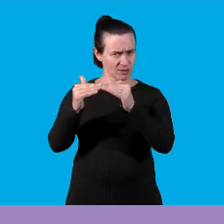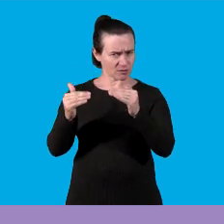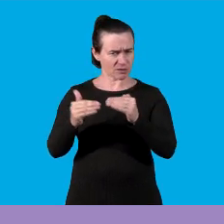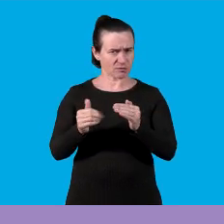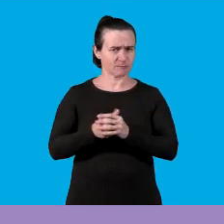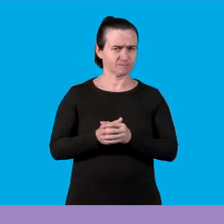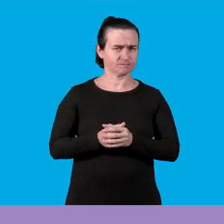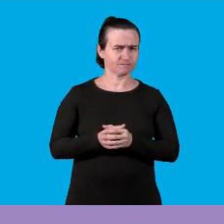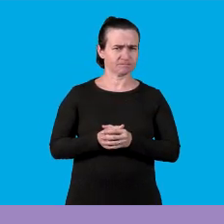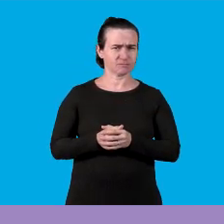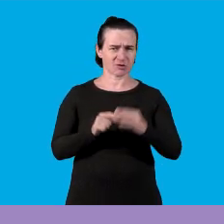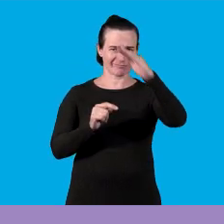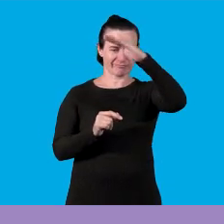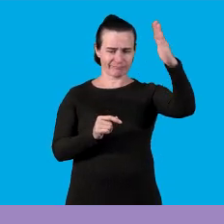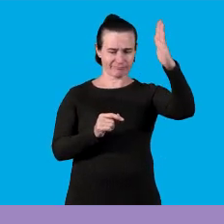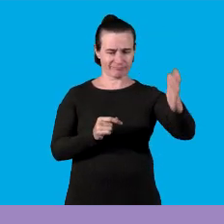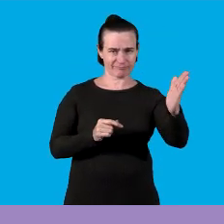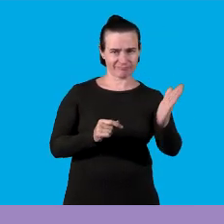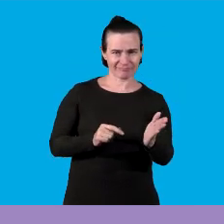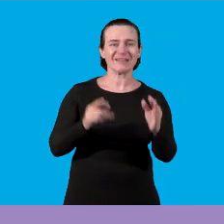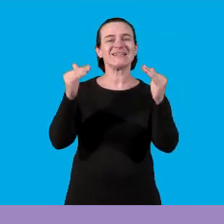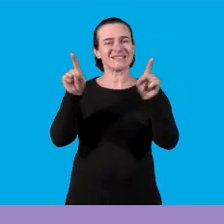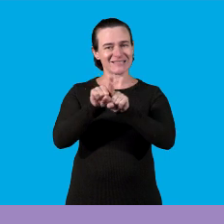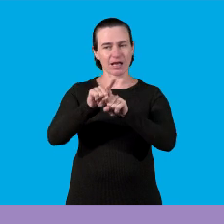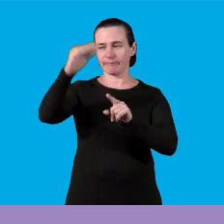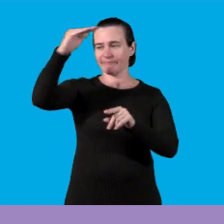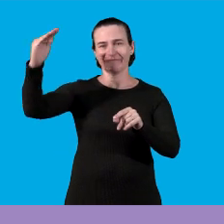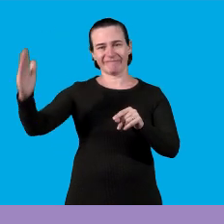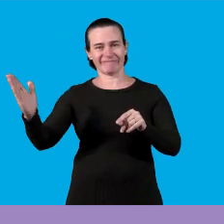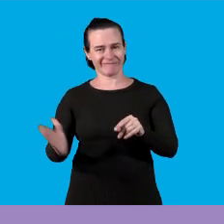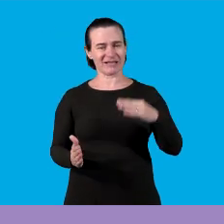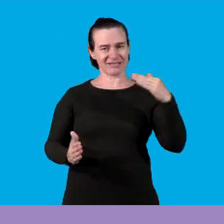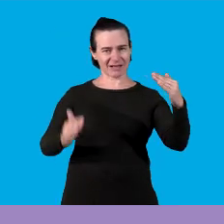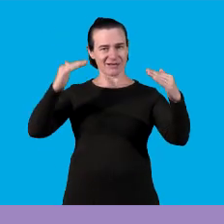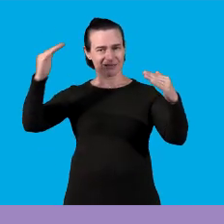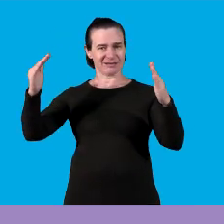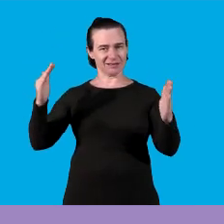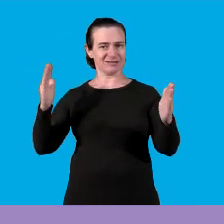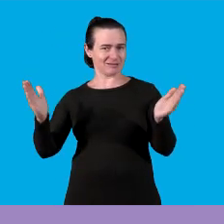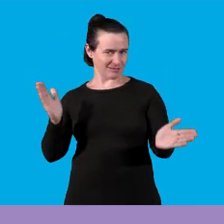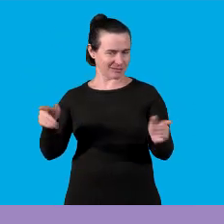that the fourth side is also equal. So we need to write it in